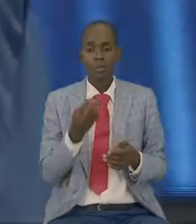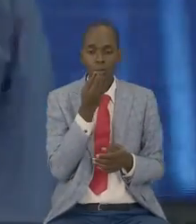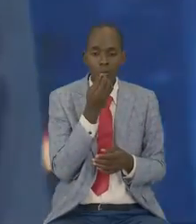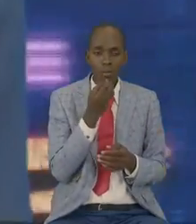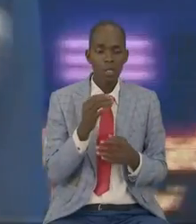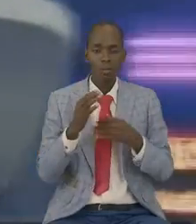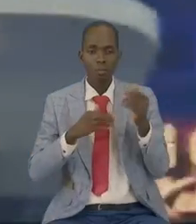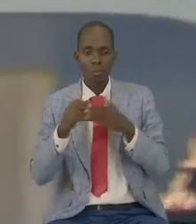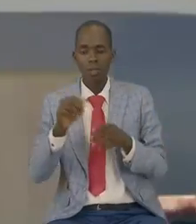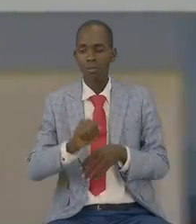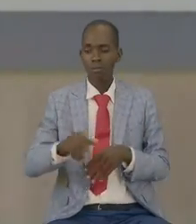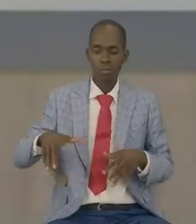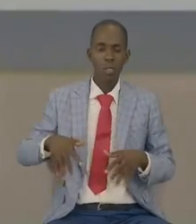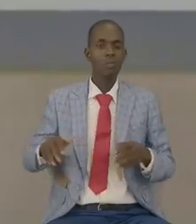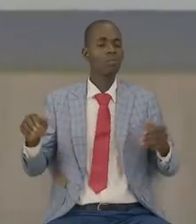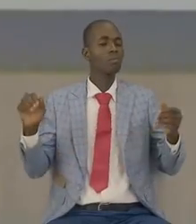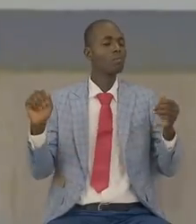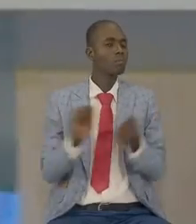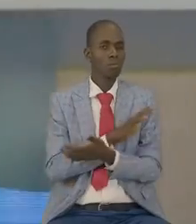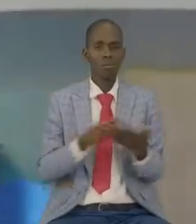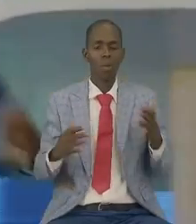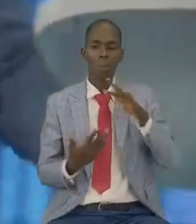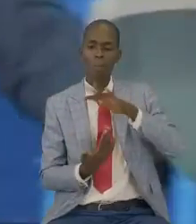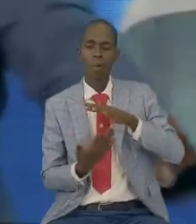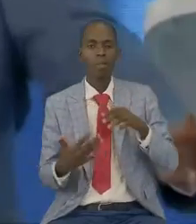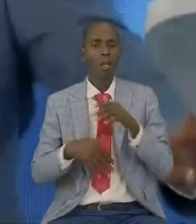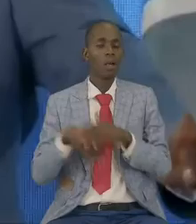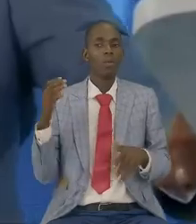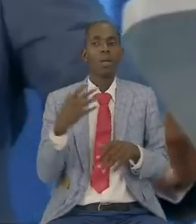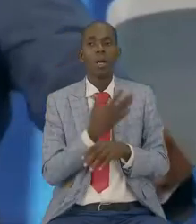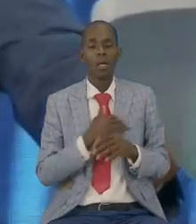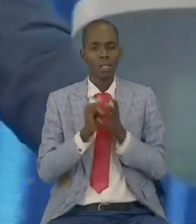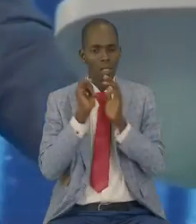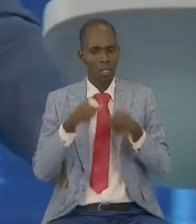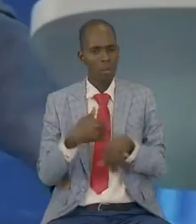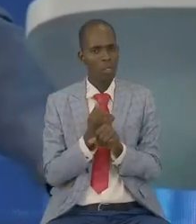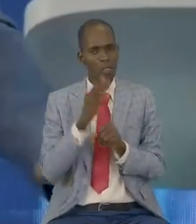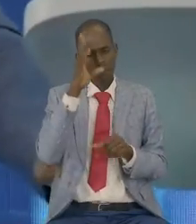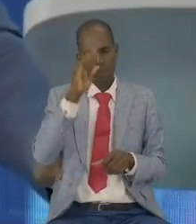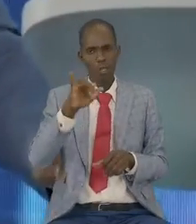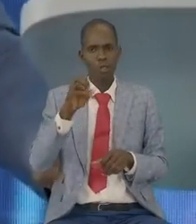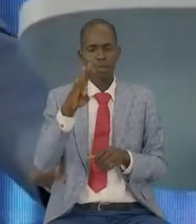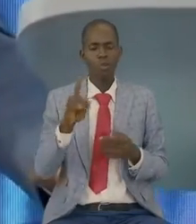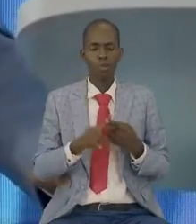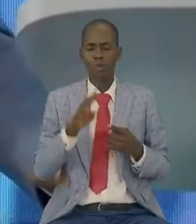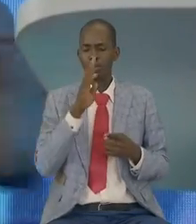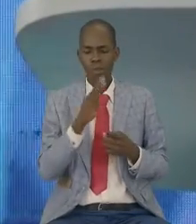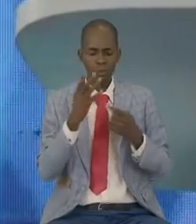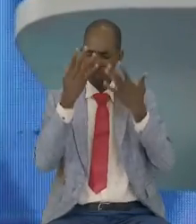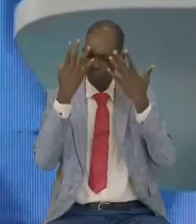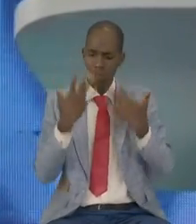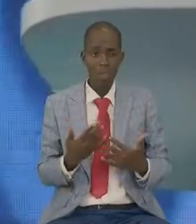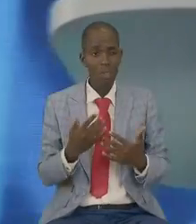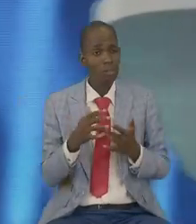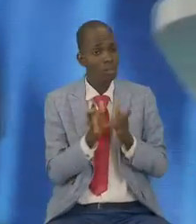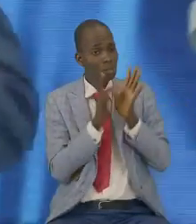to make a person bitter and to backslide and to say, Christianity, forget about that.